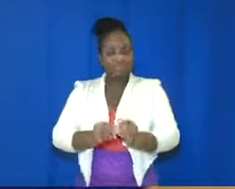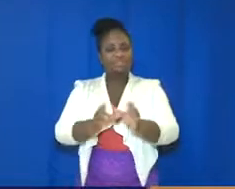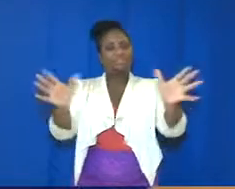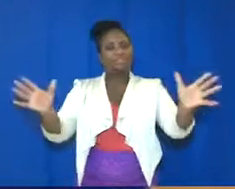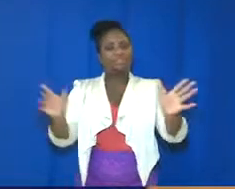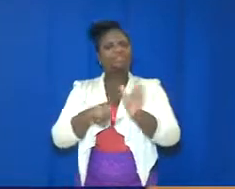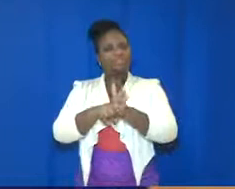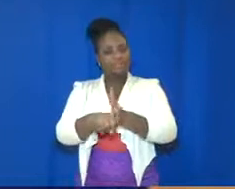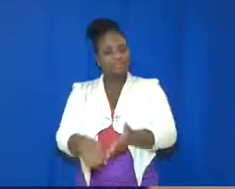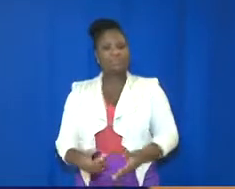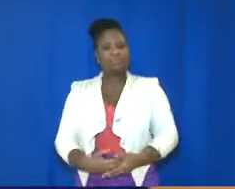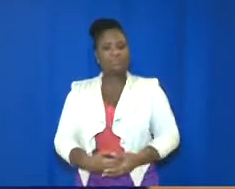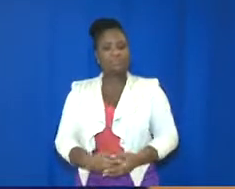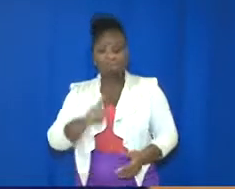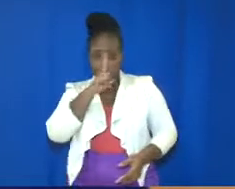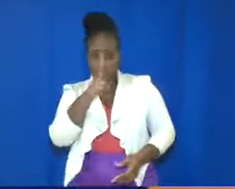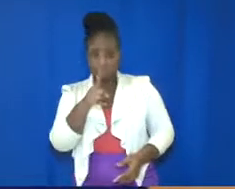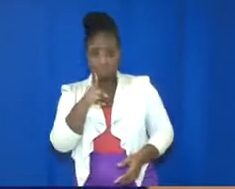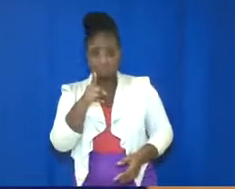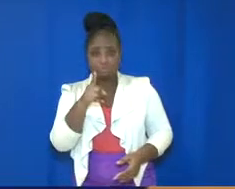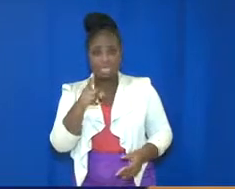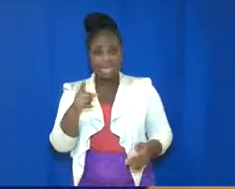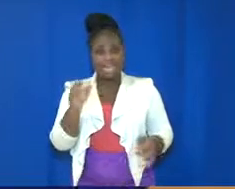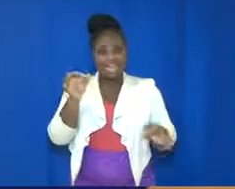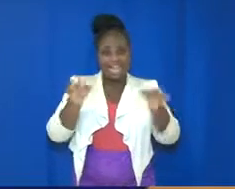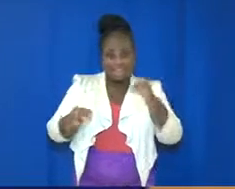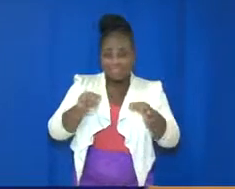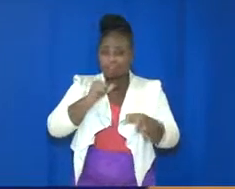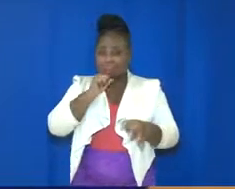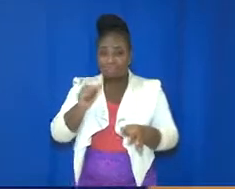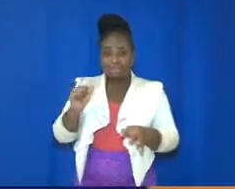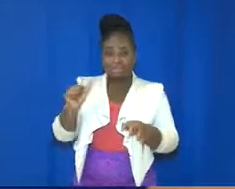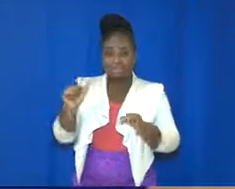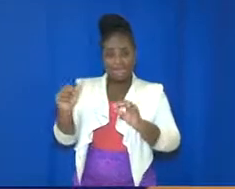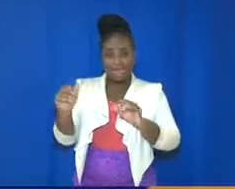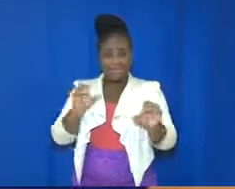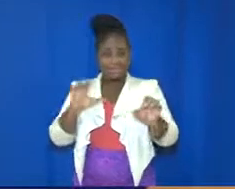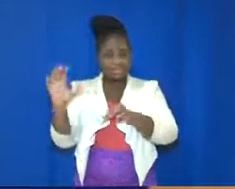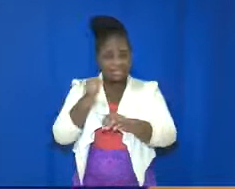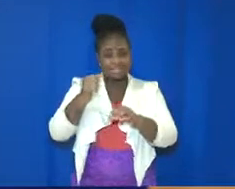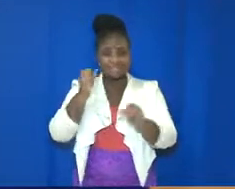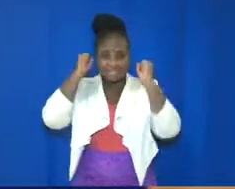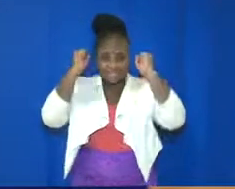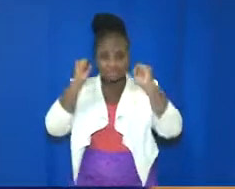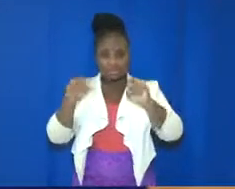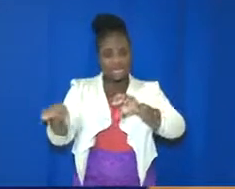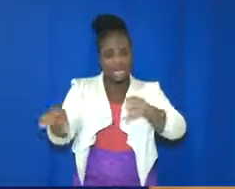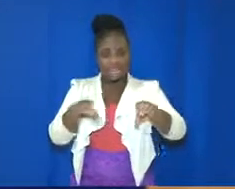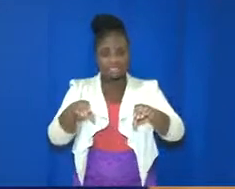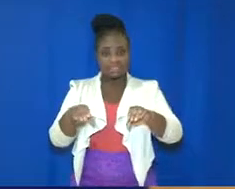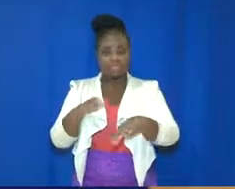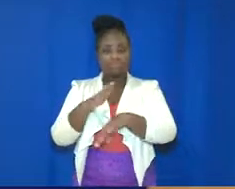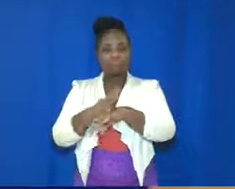from spreading the virus. Indeed, had we not been proactive in undertaking